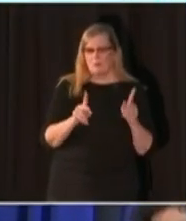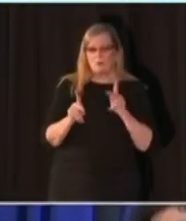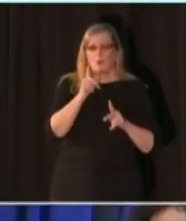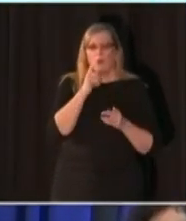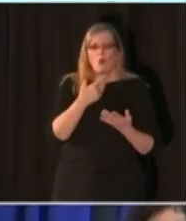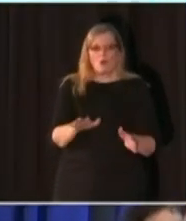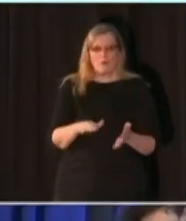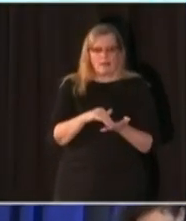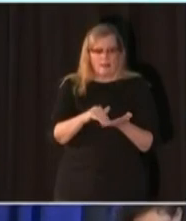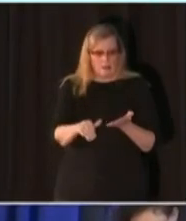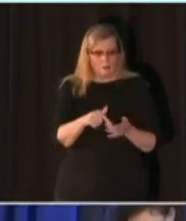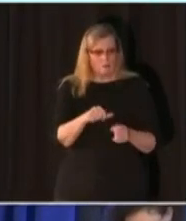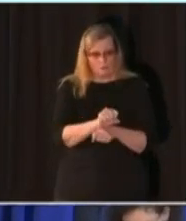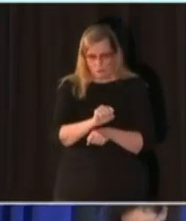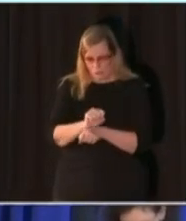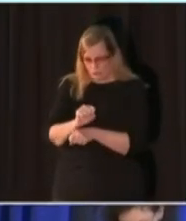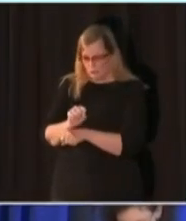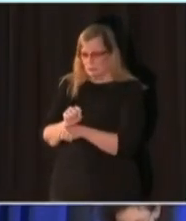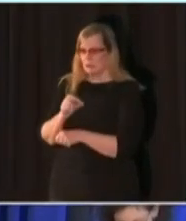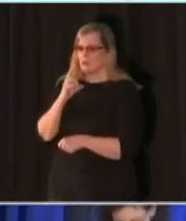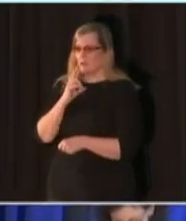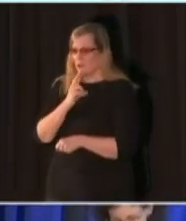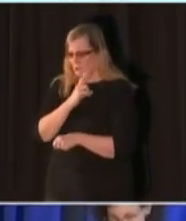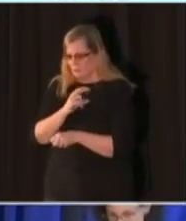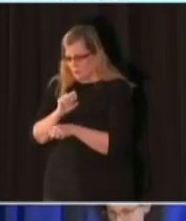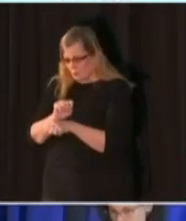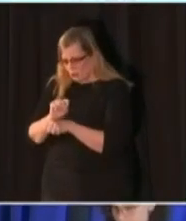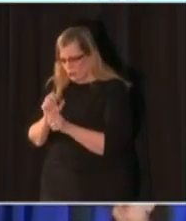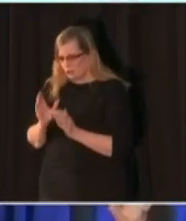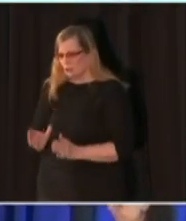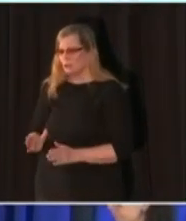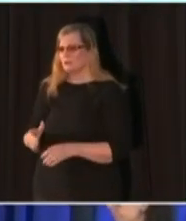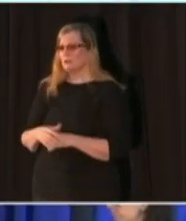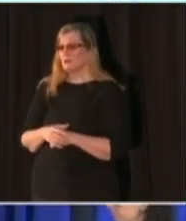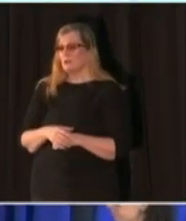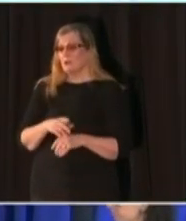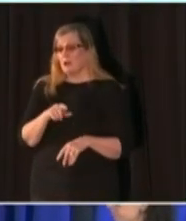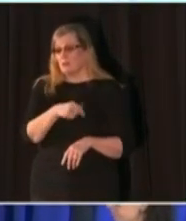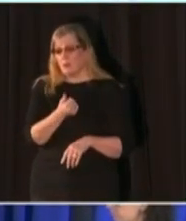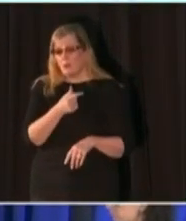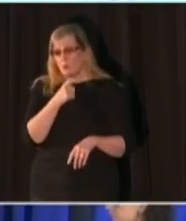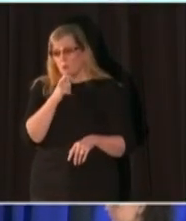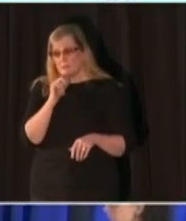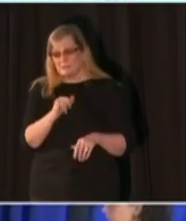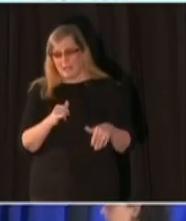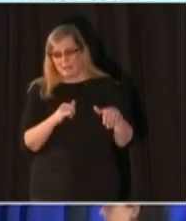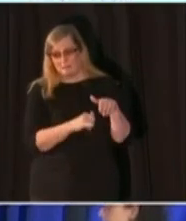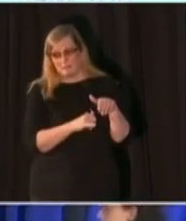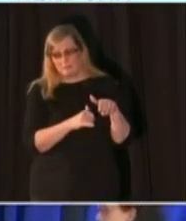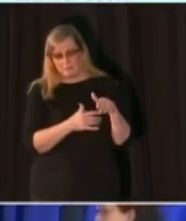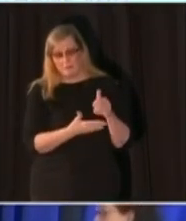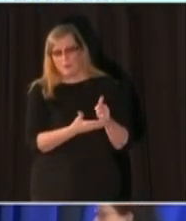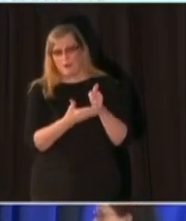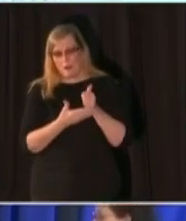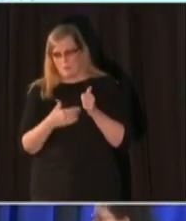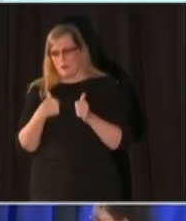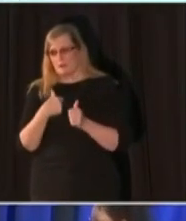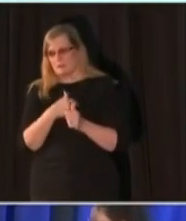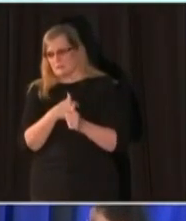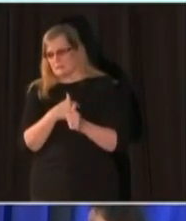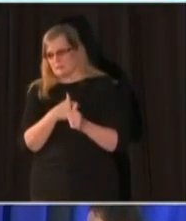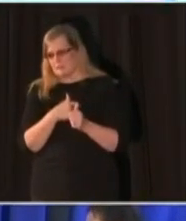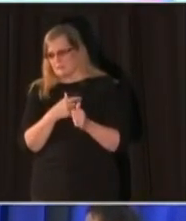doing everything that you can to stay at home, help us flatten the curve, and look out for your friends and